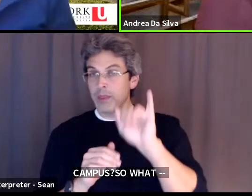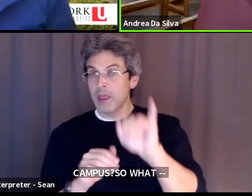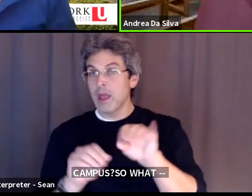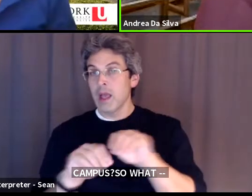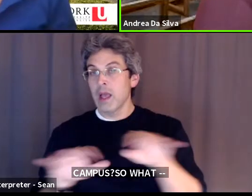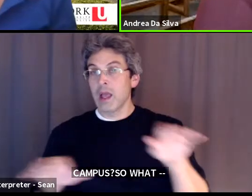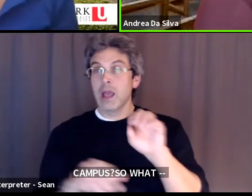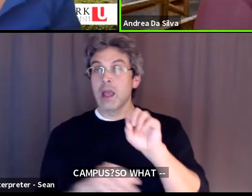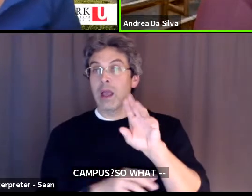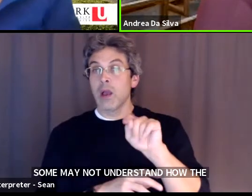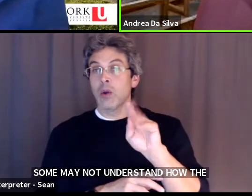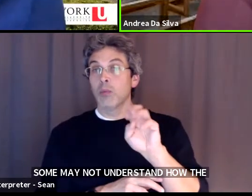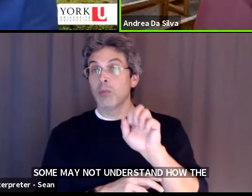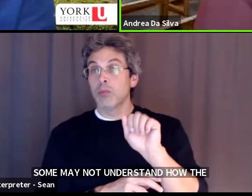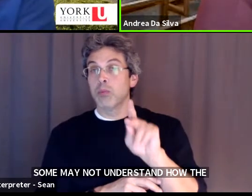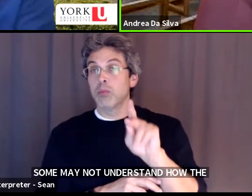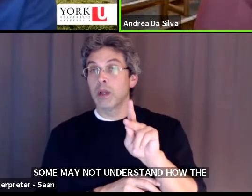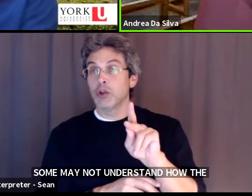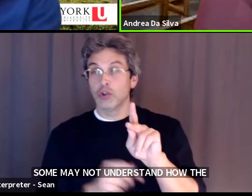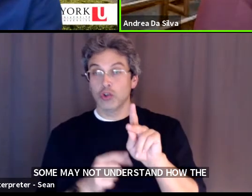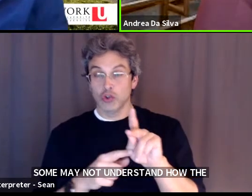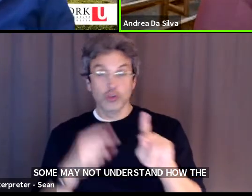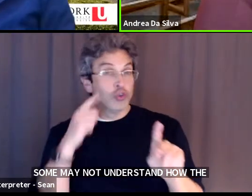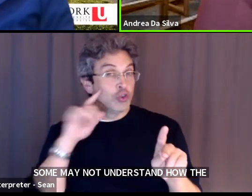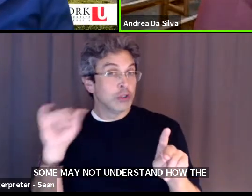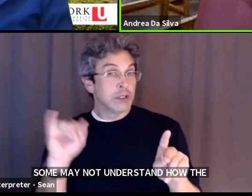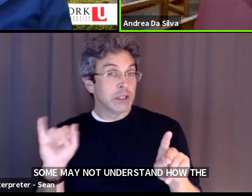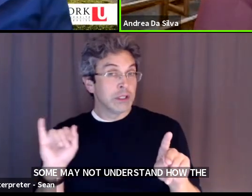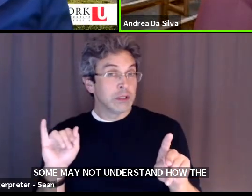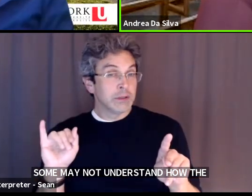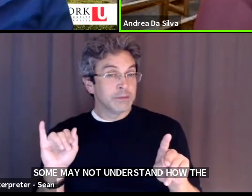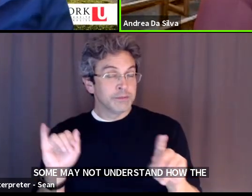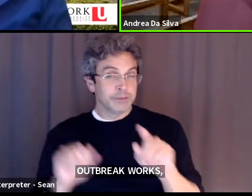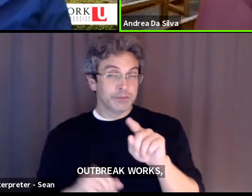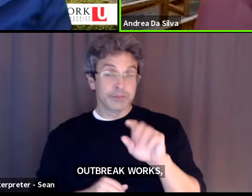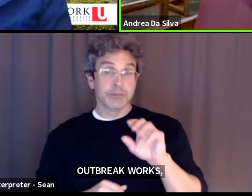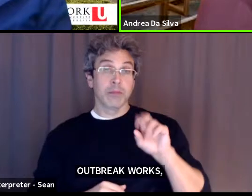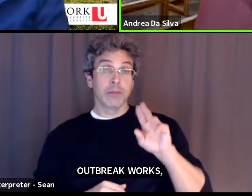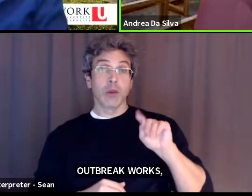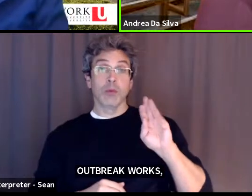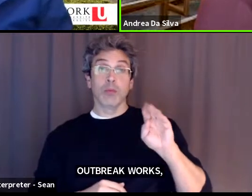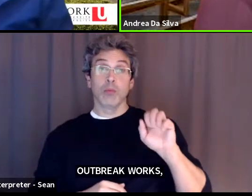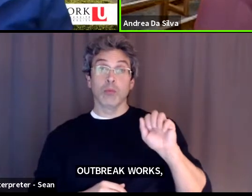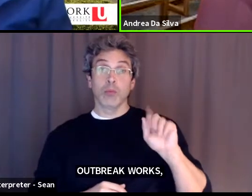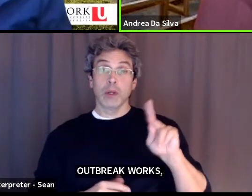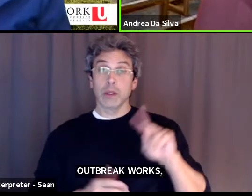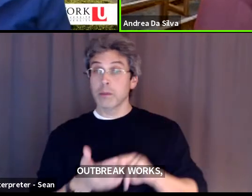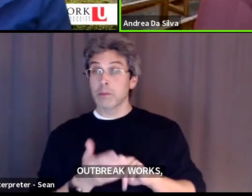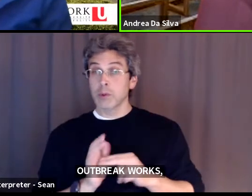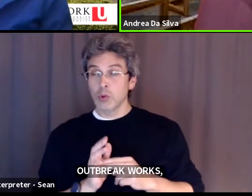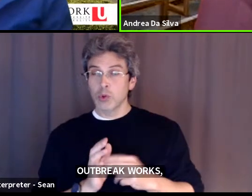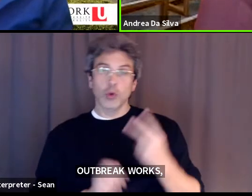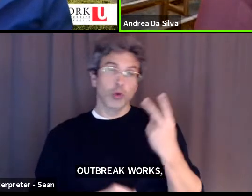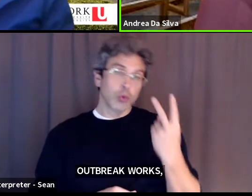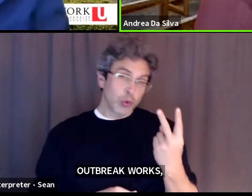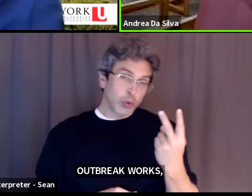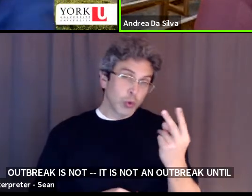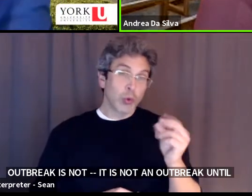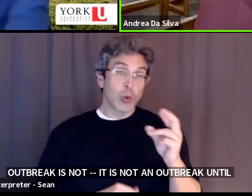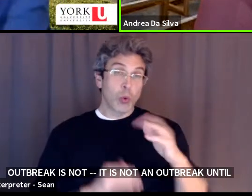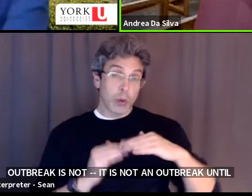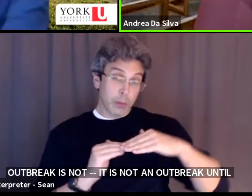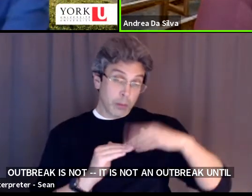is not it is not an outbreak until 2 or more laboratory confirmed COVID-19 cases